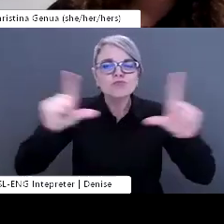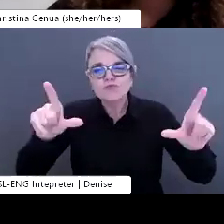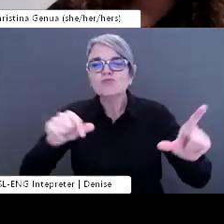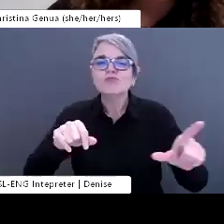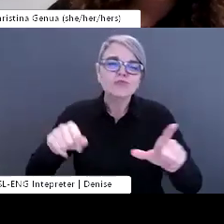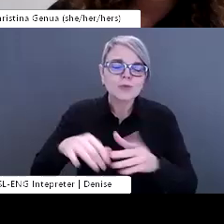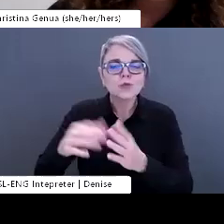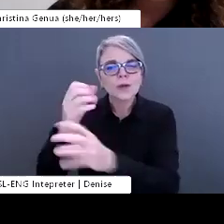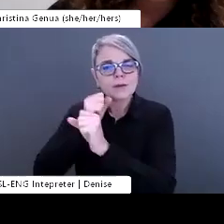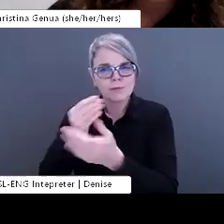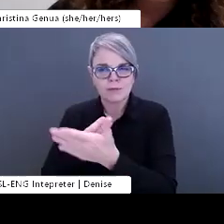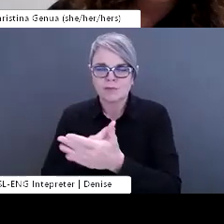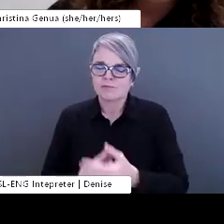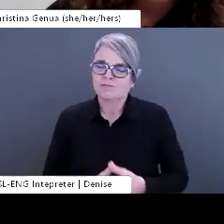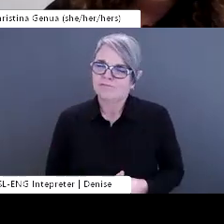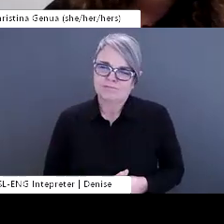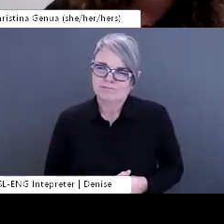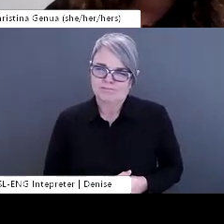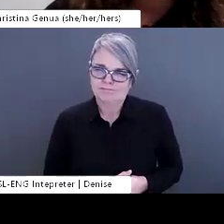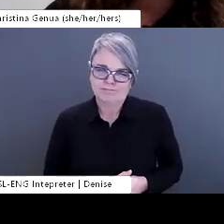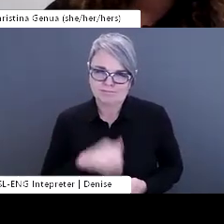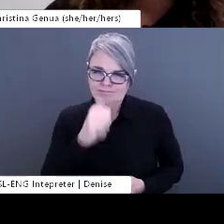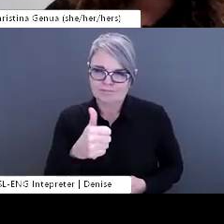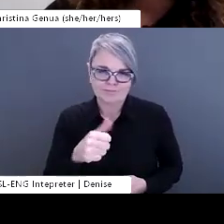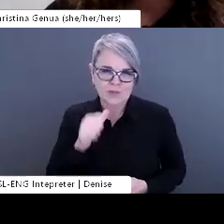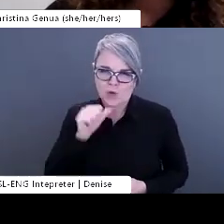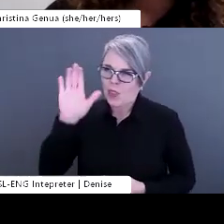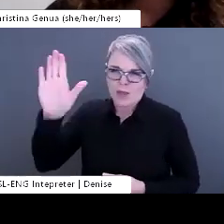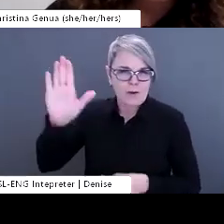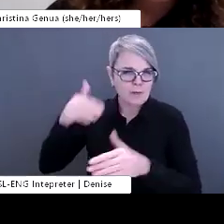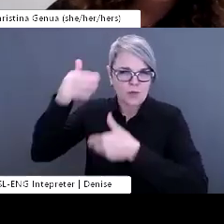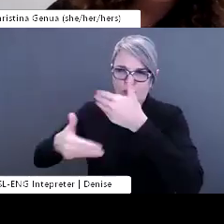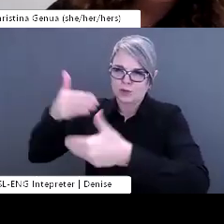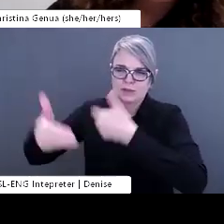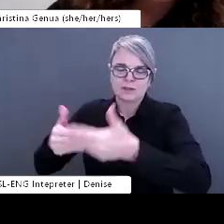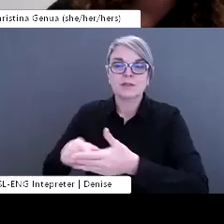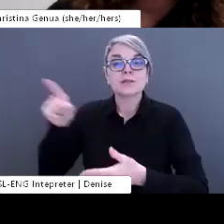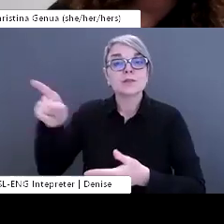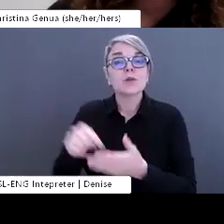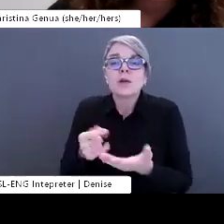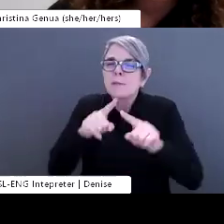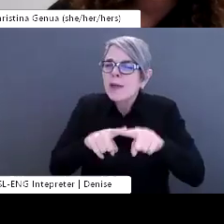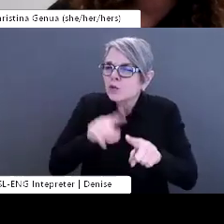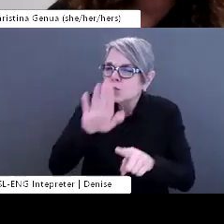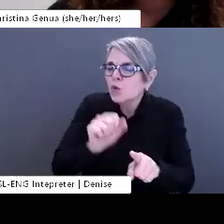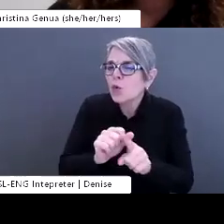way you have it set up with the government, they would either send you the check or direct